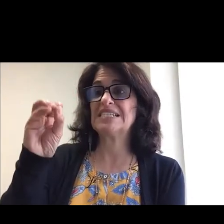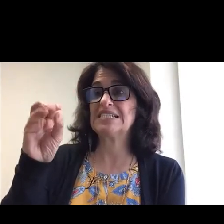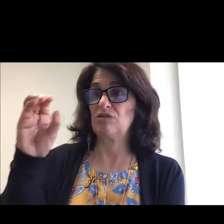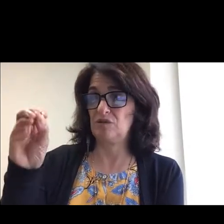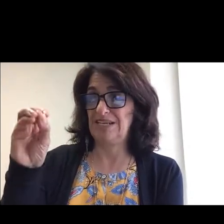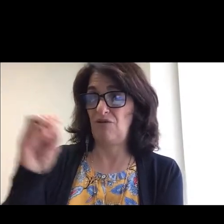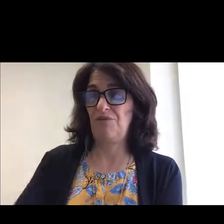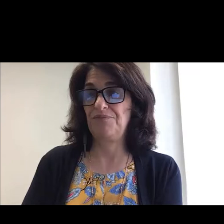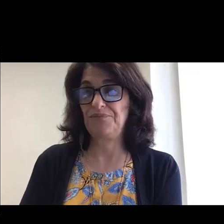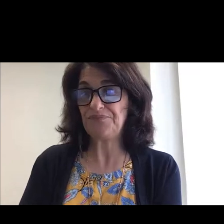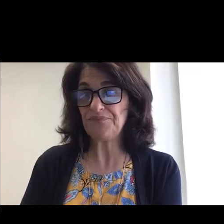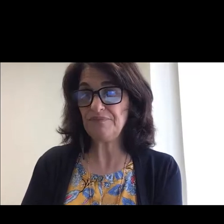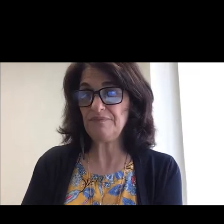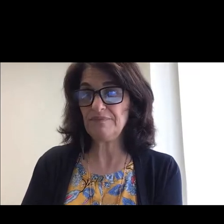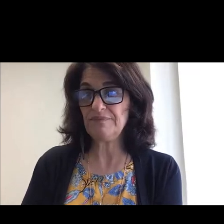1-888-545-2600.